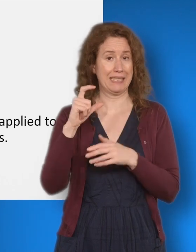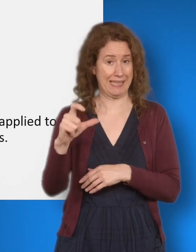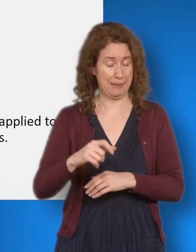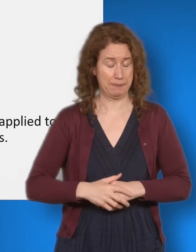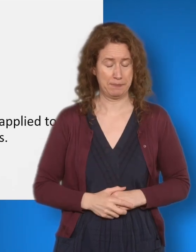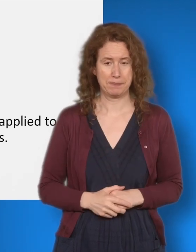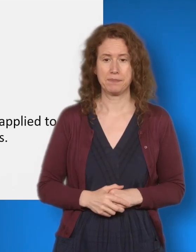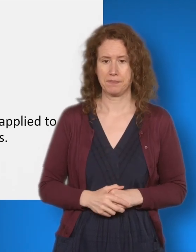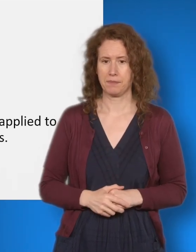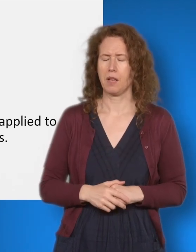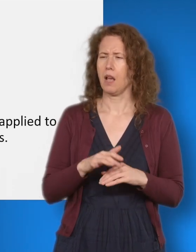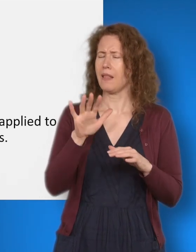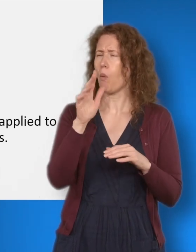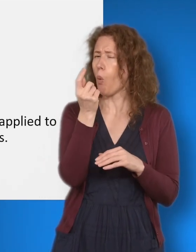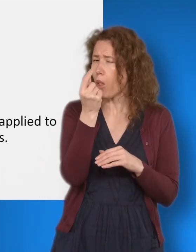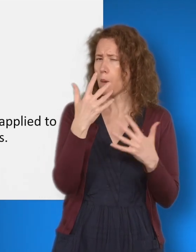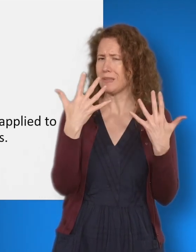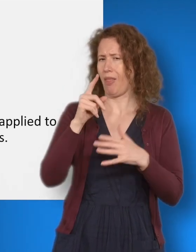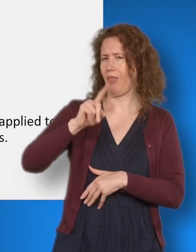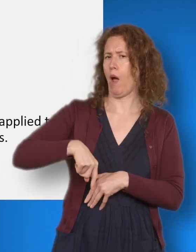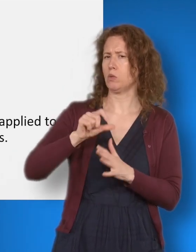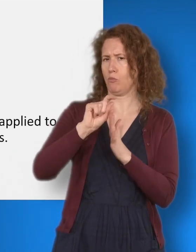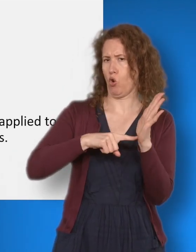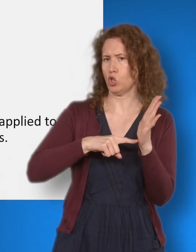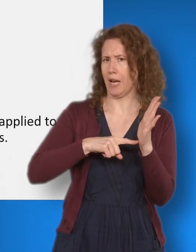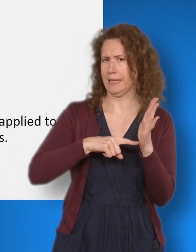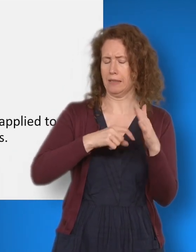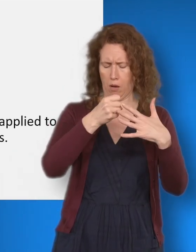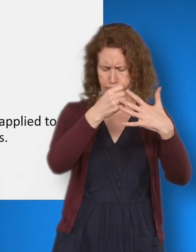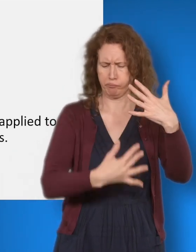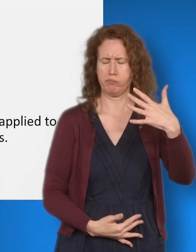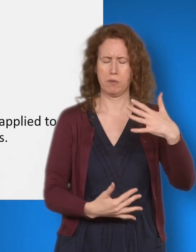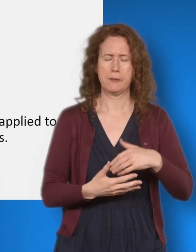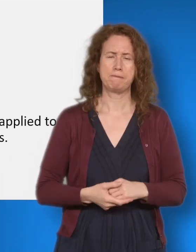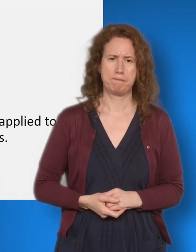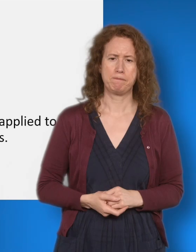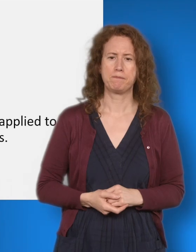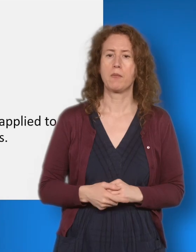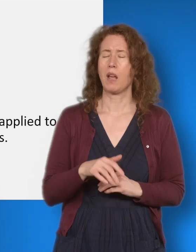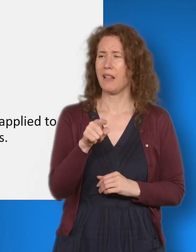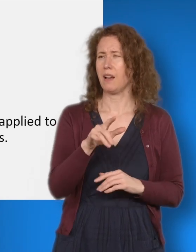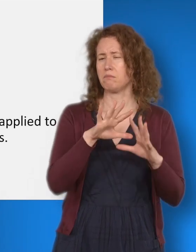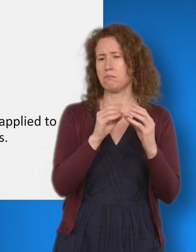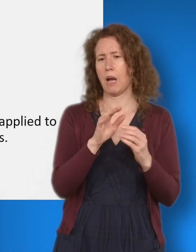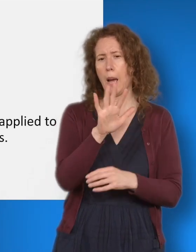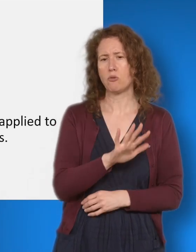were almost 10,000 projects included in our data set, with